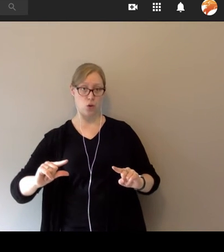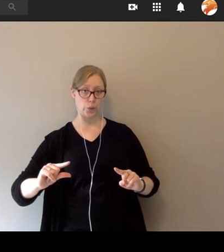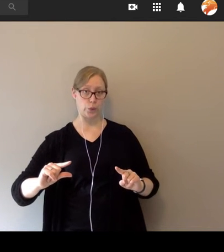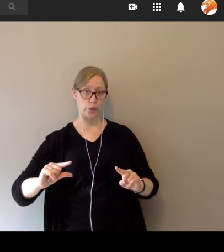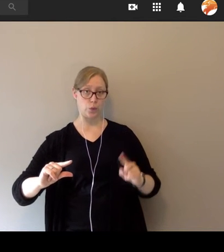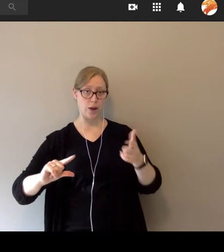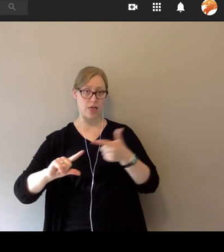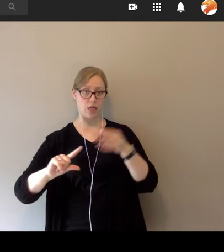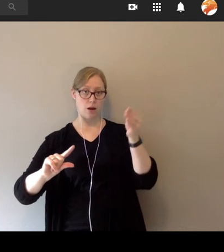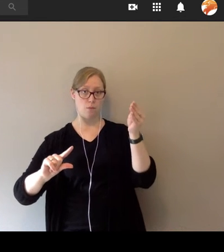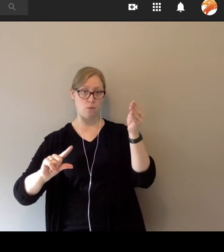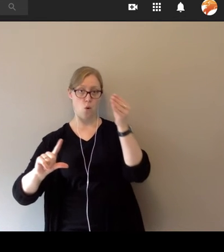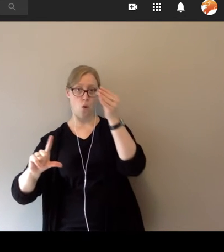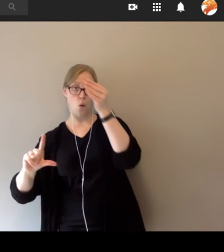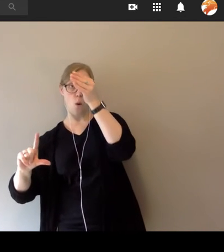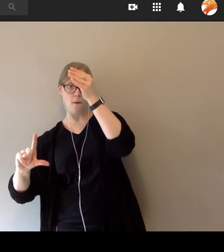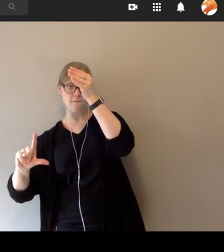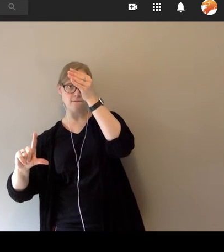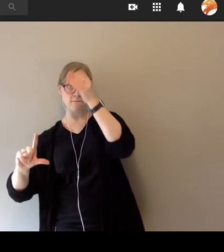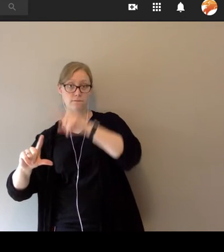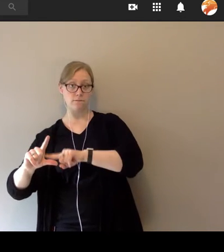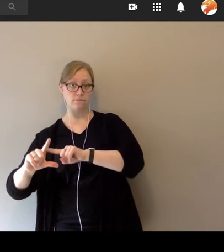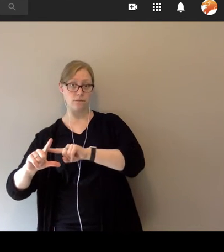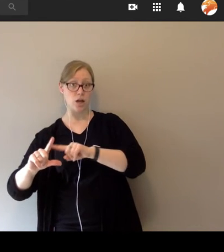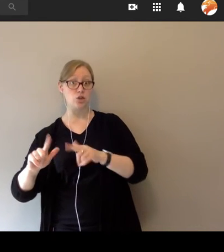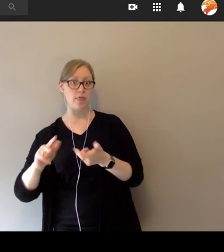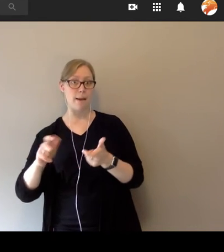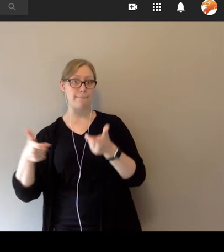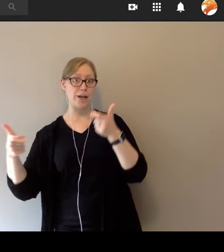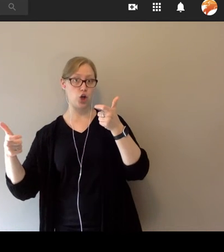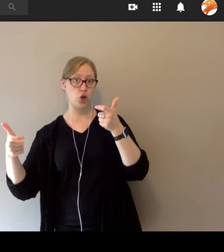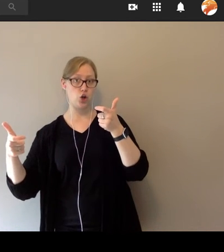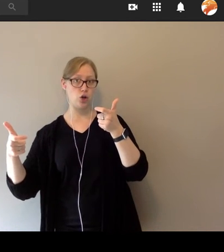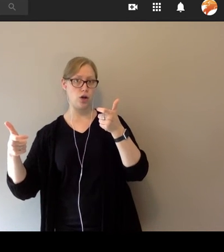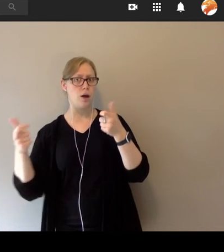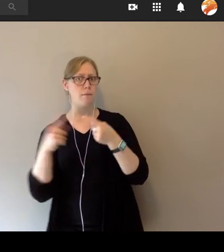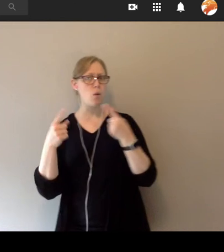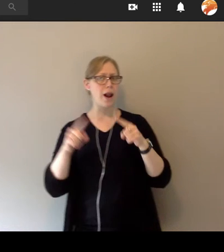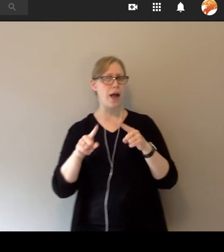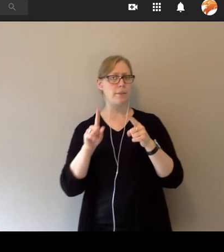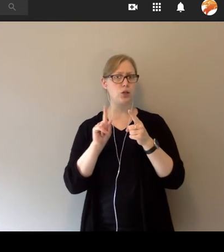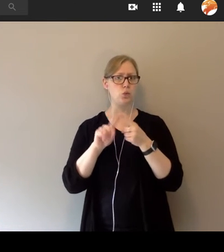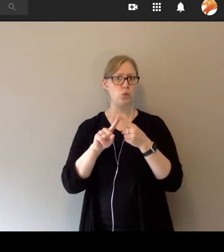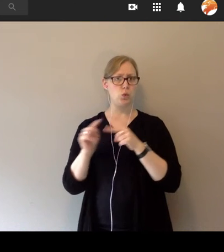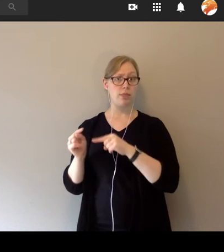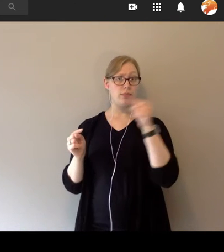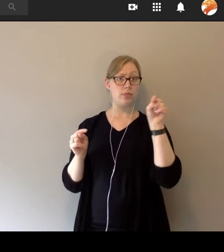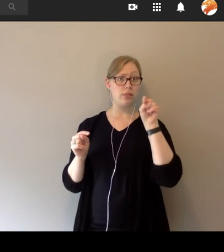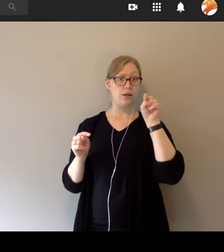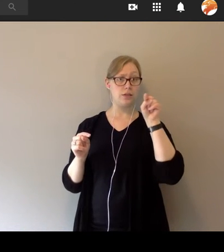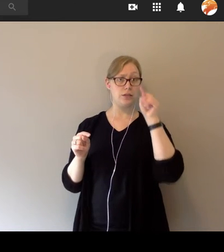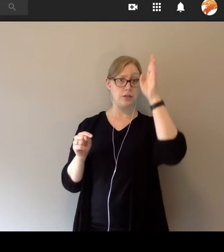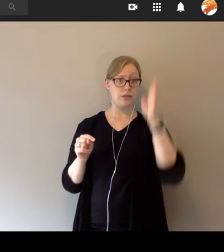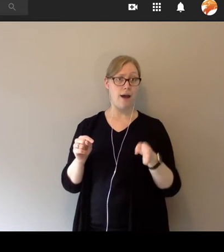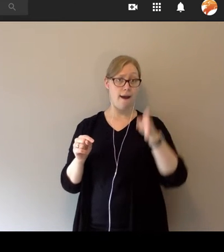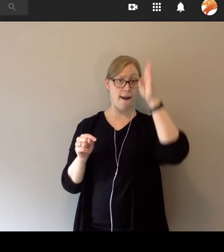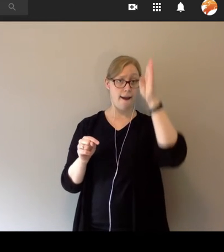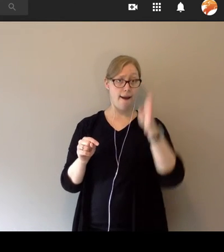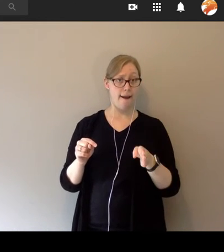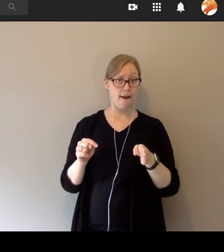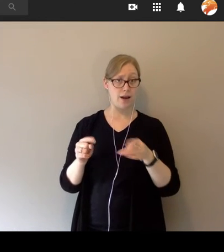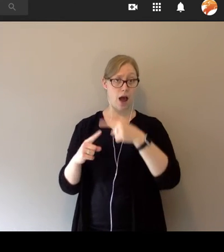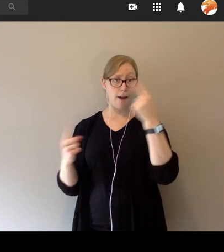the angle theta is larger than it was originally. But what happened here to the opposite side? Well, you can see this length, this